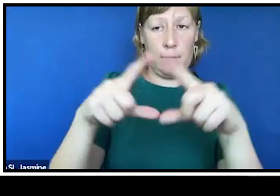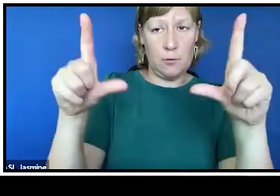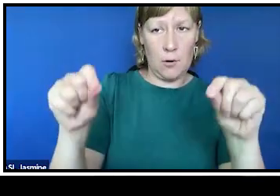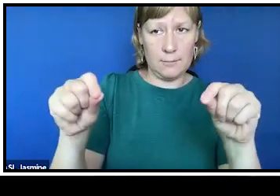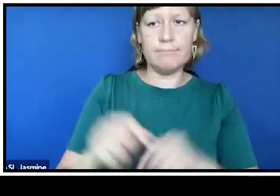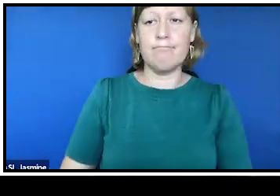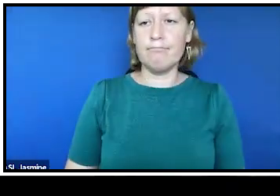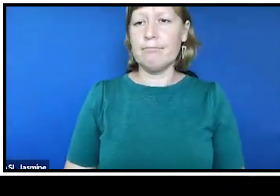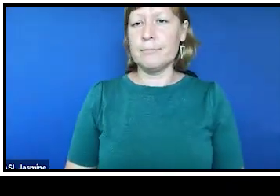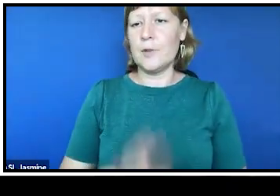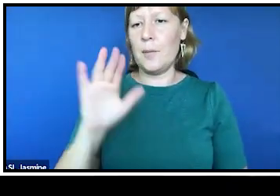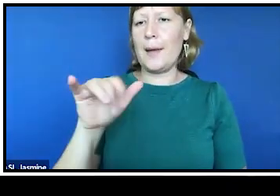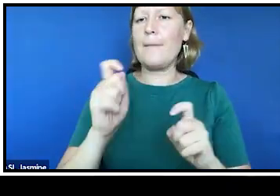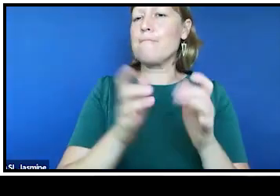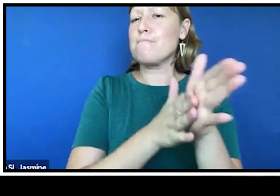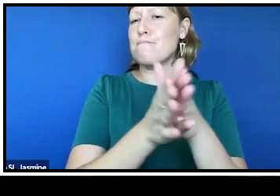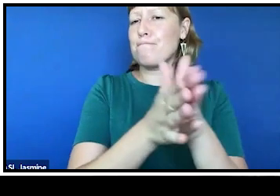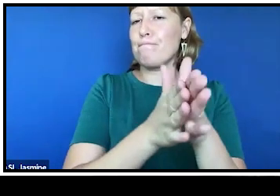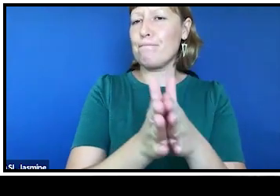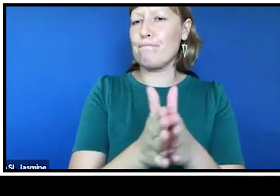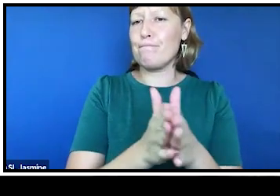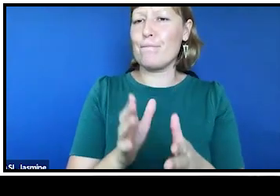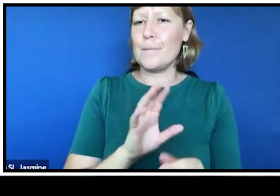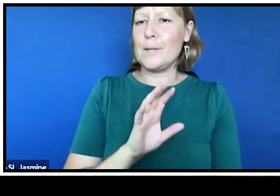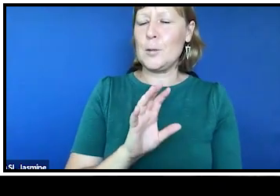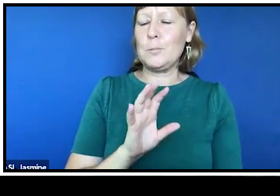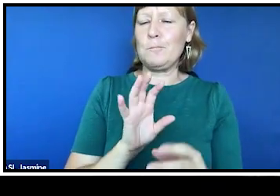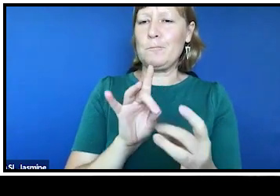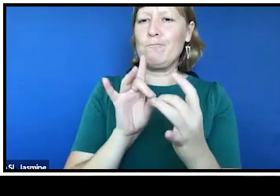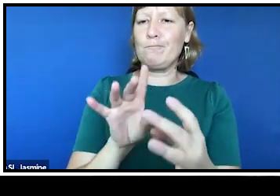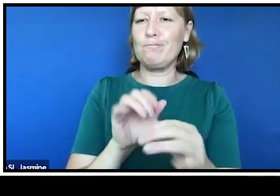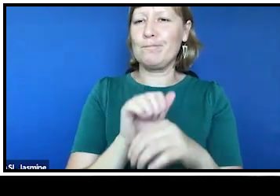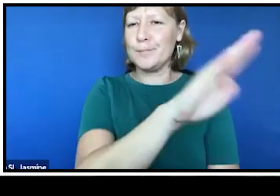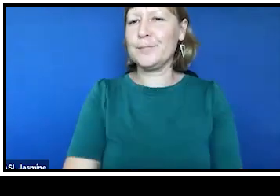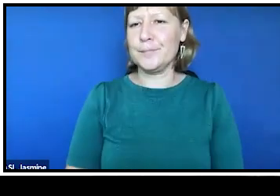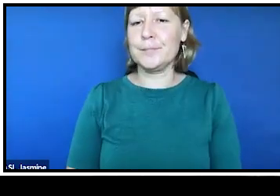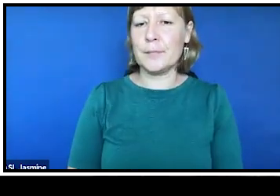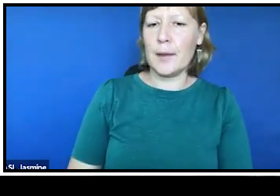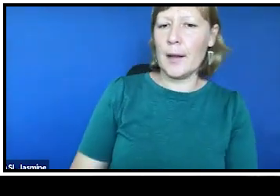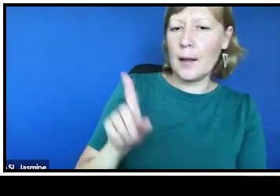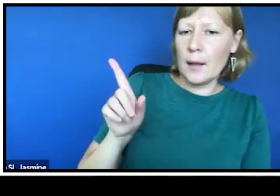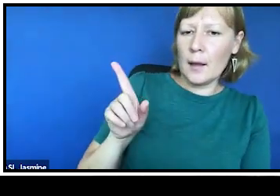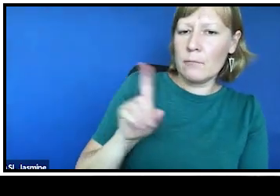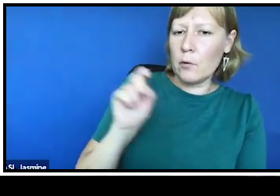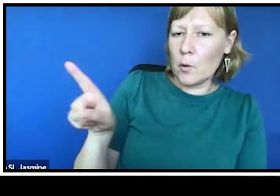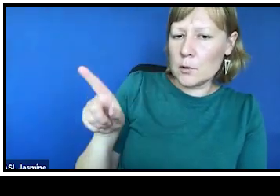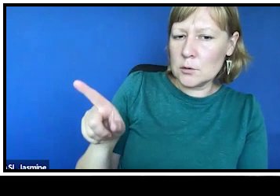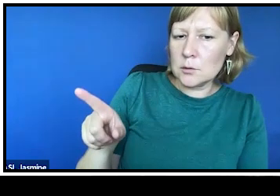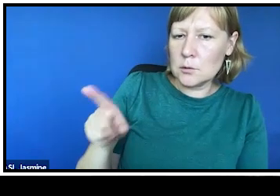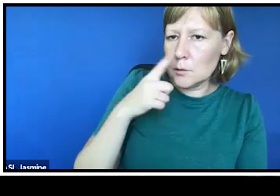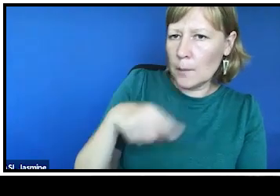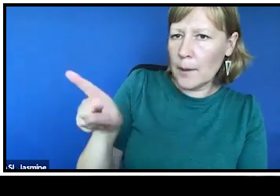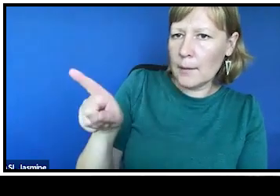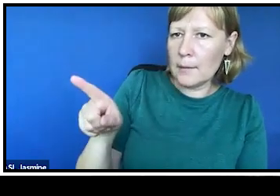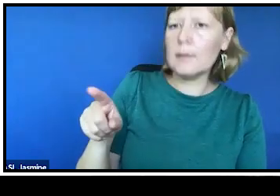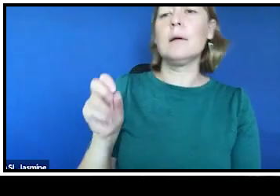Heather, do you want to, as questions appear, do you want to hold off, or they're right pertinent to that? This was just a quick one about All repeating right, the I'll take a names. quick question,